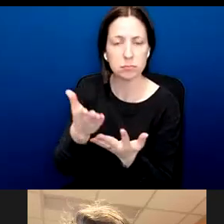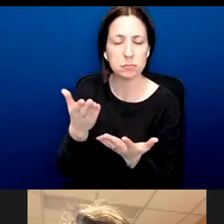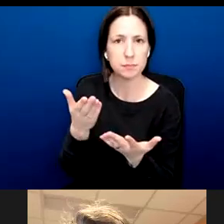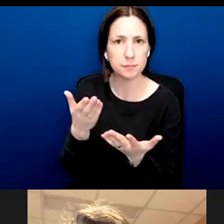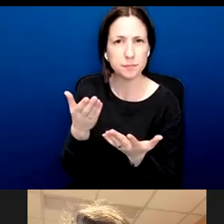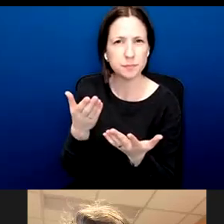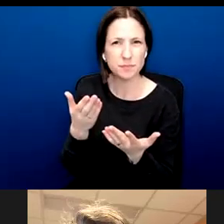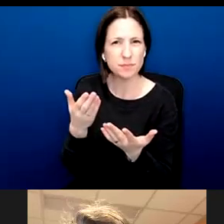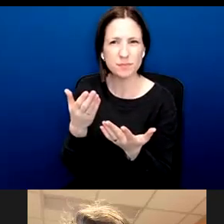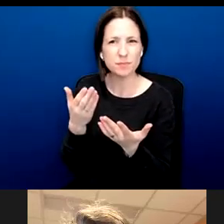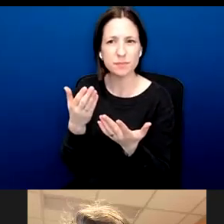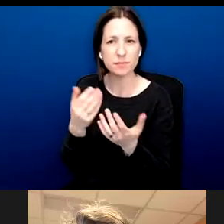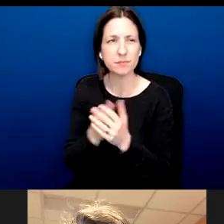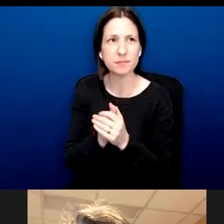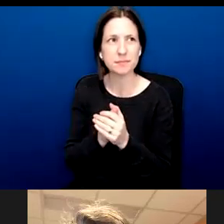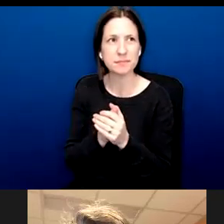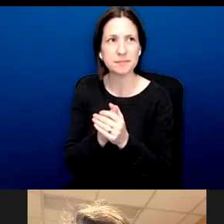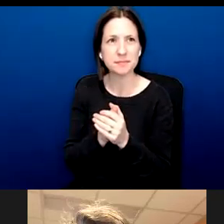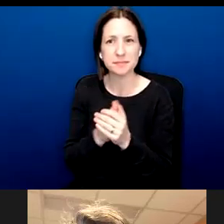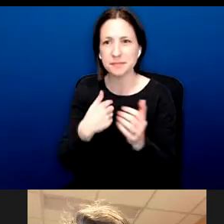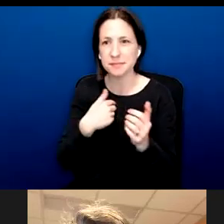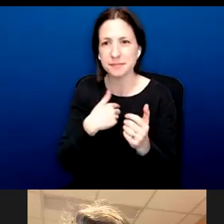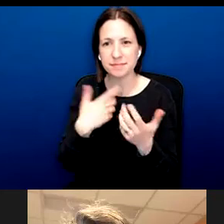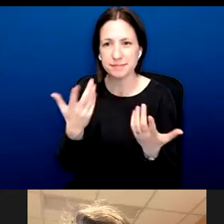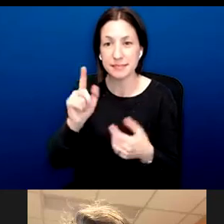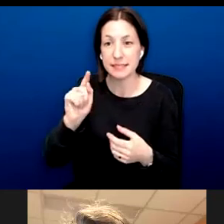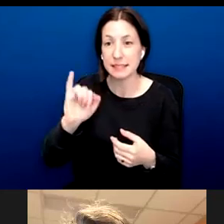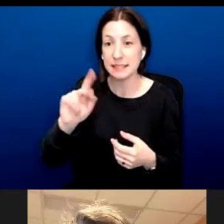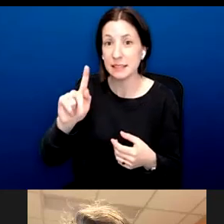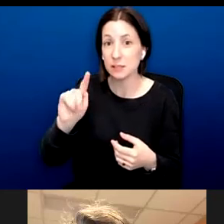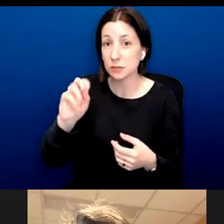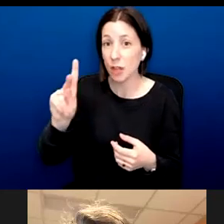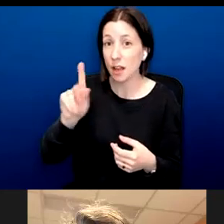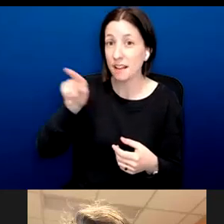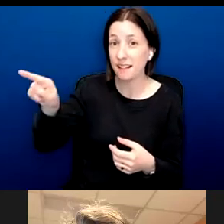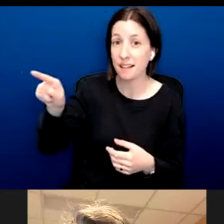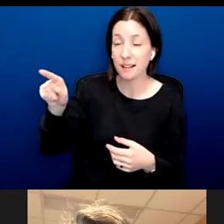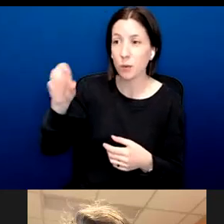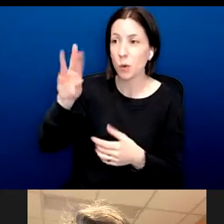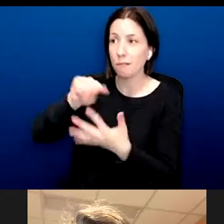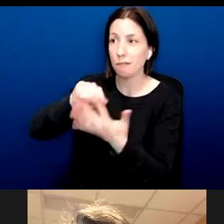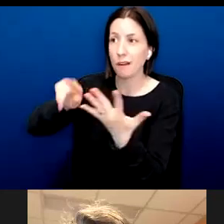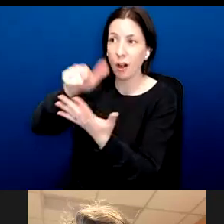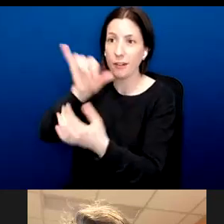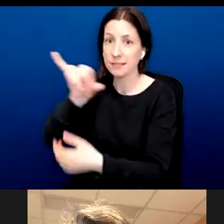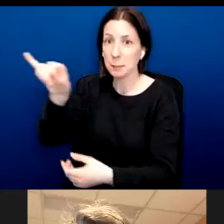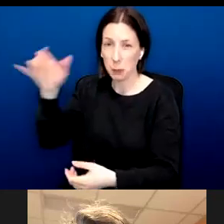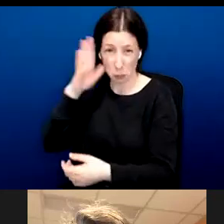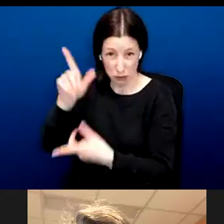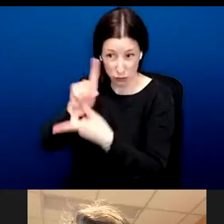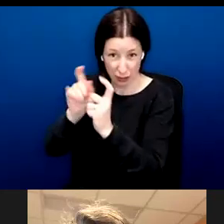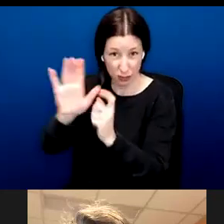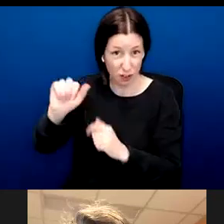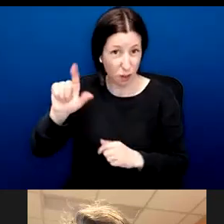unfortunately, I don't see people like the TikToks of the world changing their algorithms anytime soon. So how do we teach them to kind